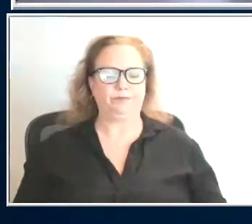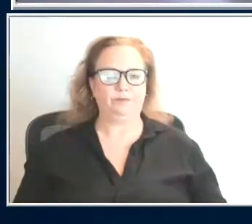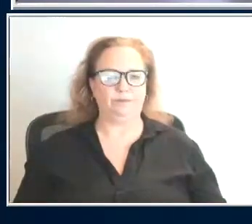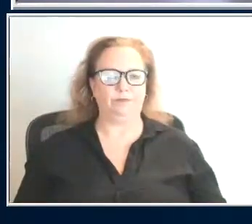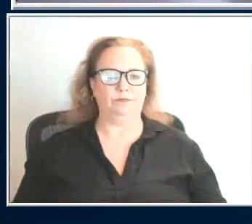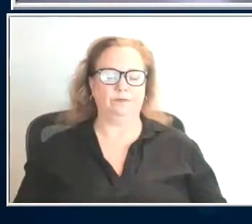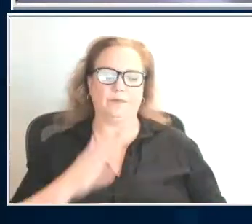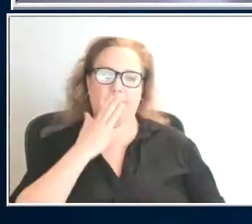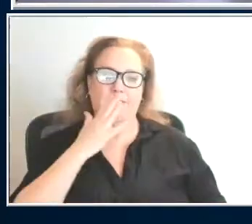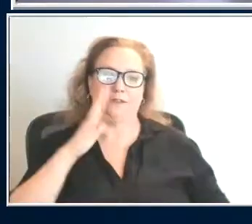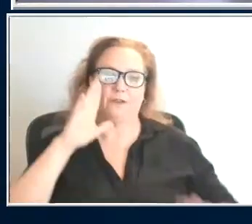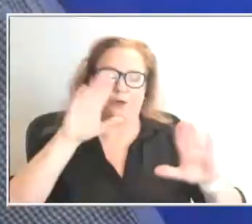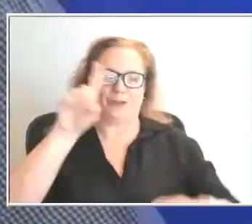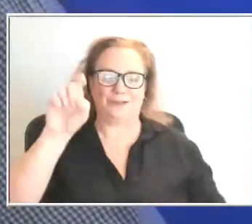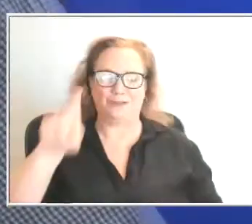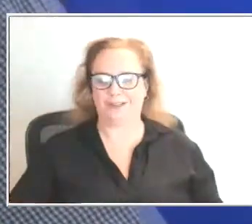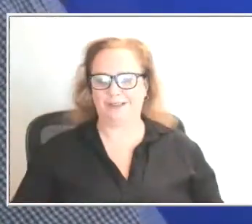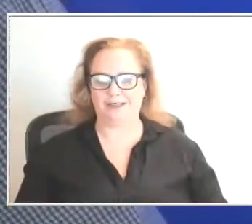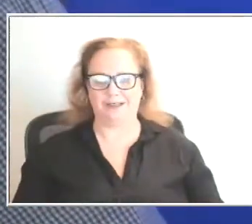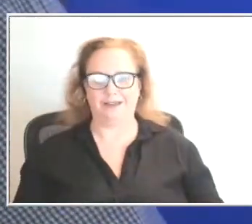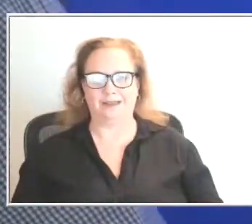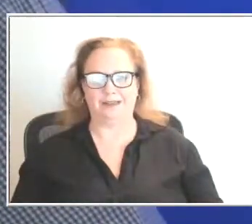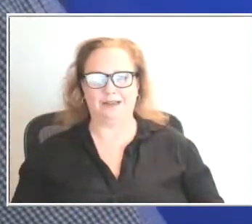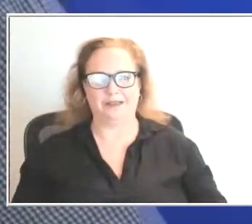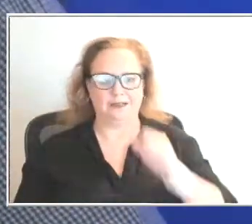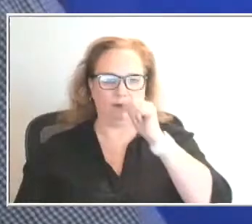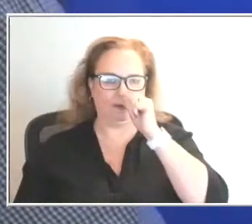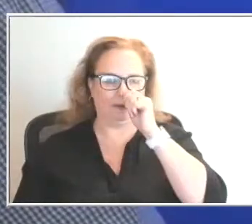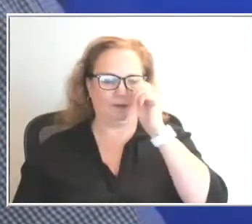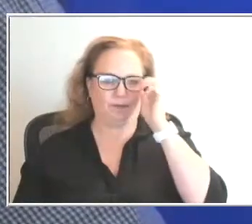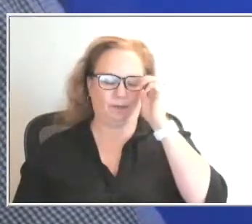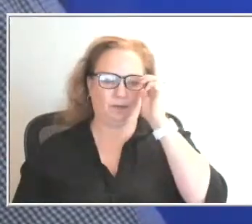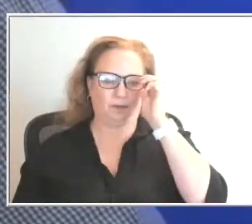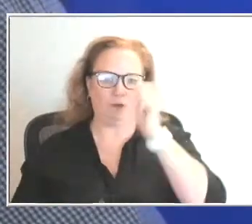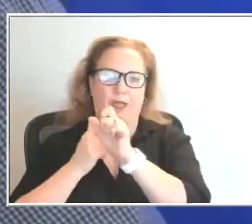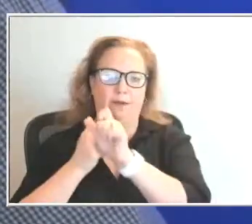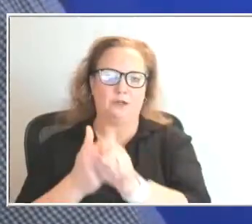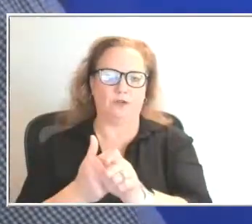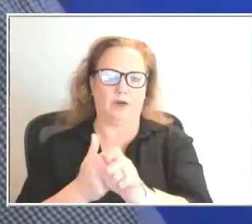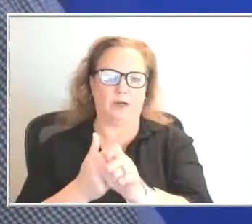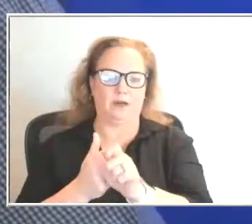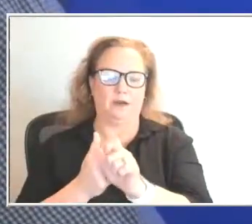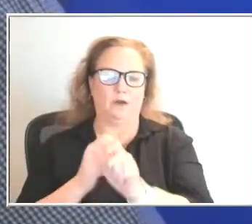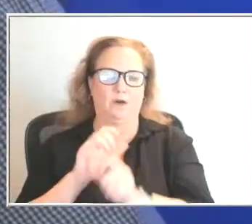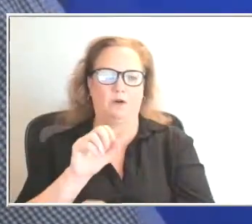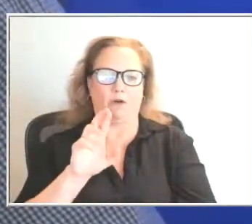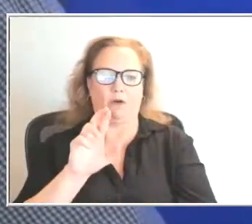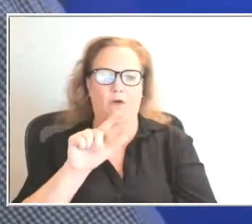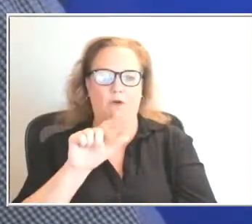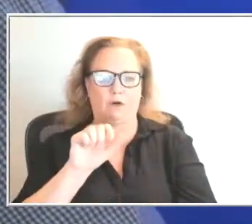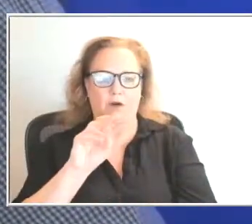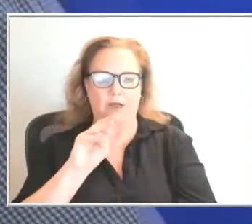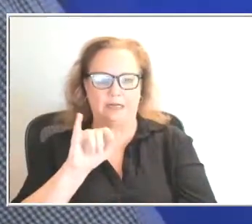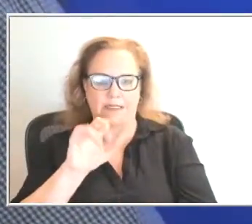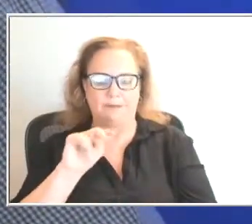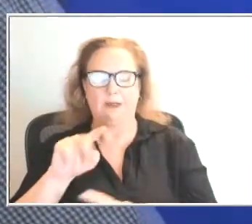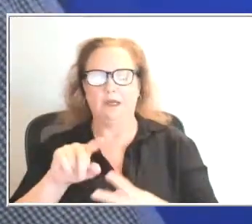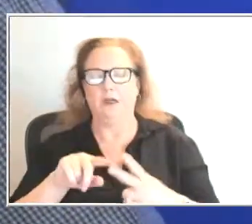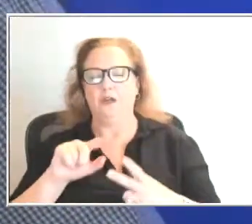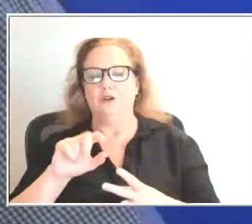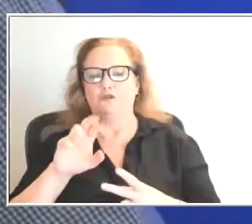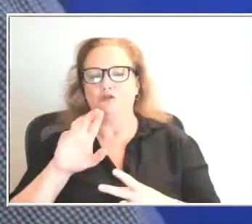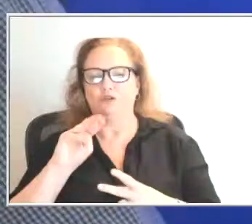questions. That's a great question. All right, Lance. Yeah, so we're keeping track of organisms of consequence, so germs that are